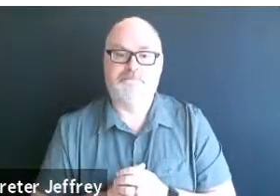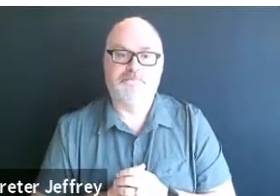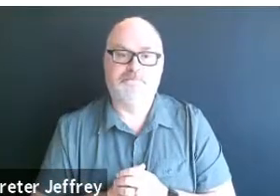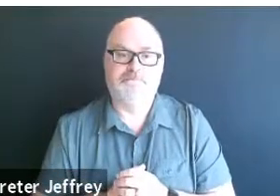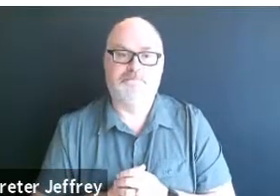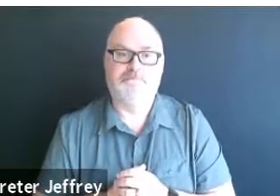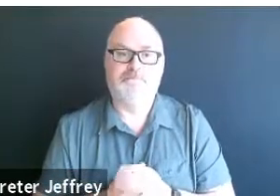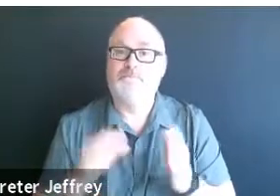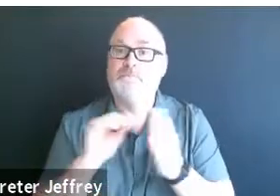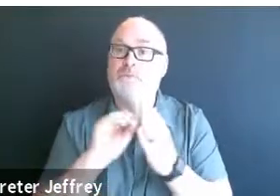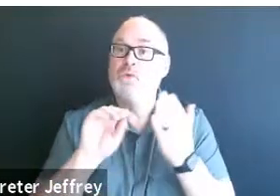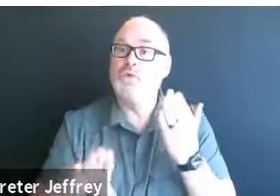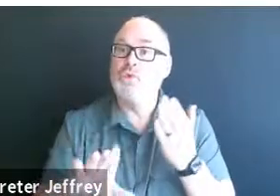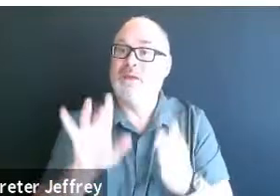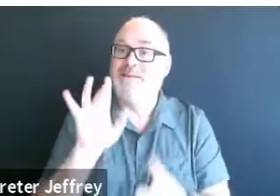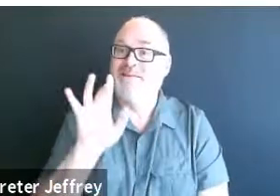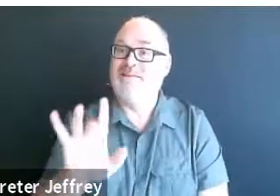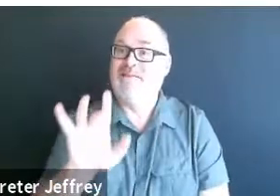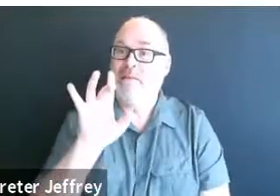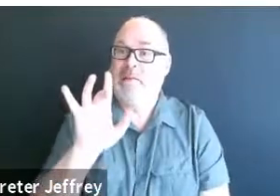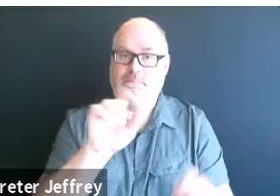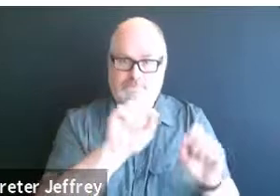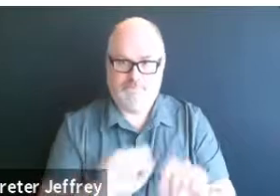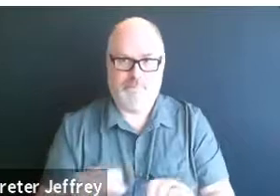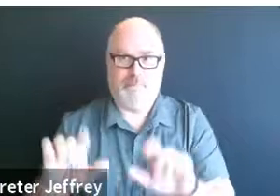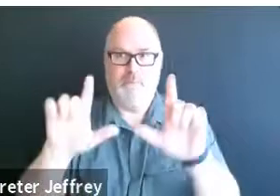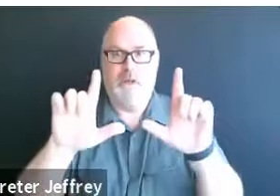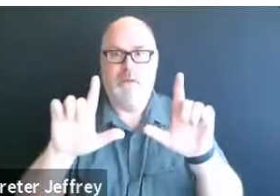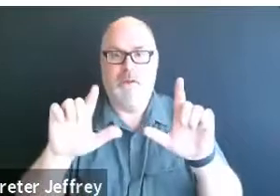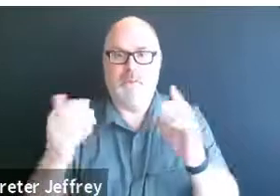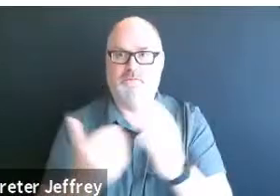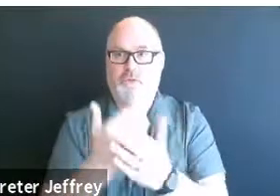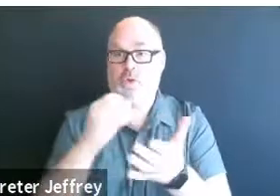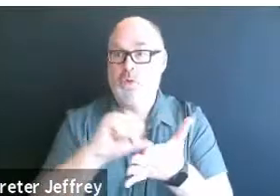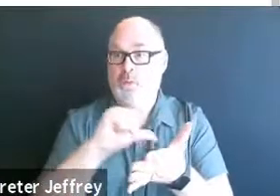And then when students click, they're going to be brought to the new page.